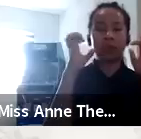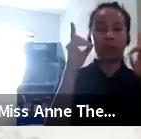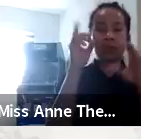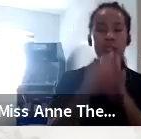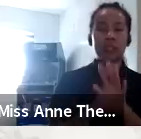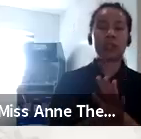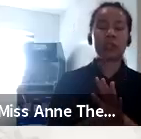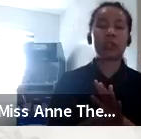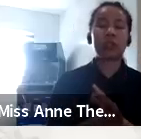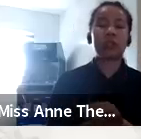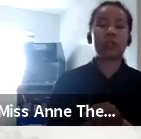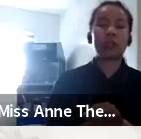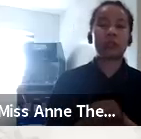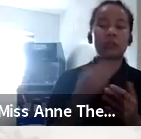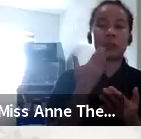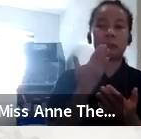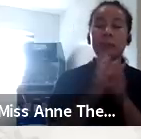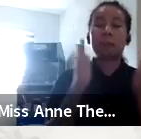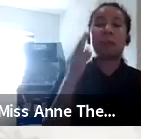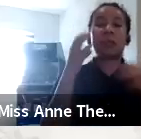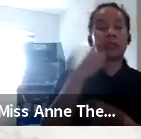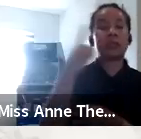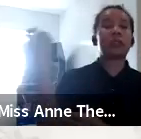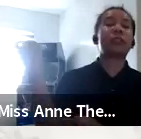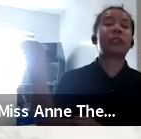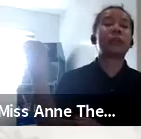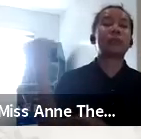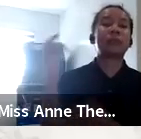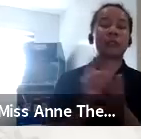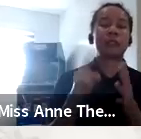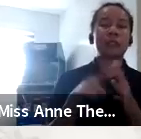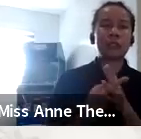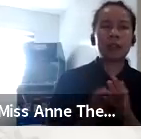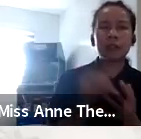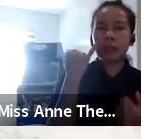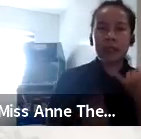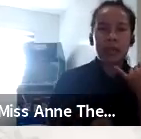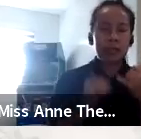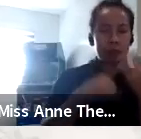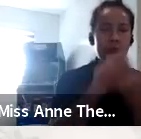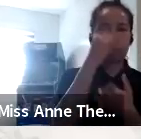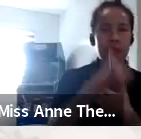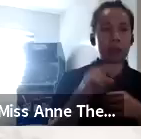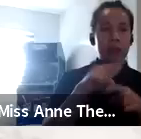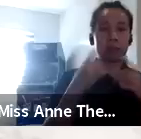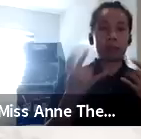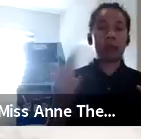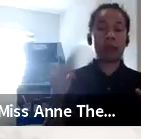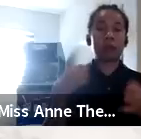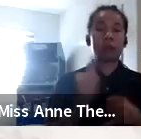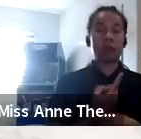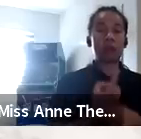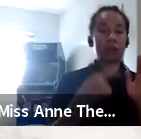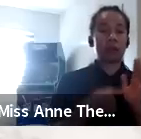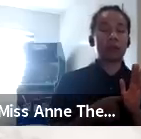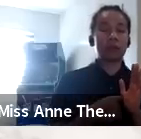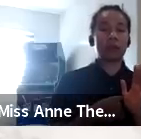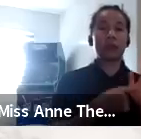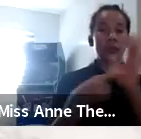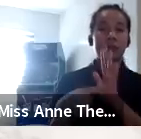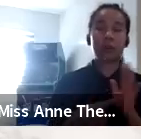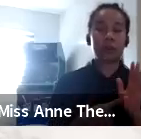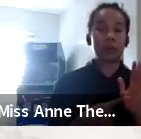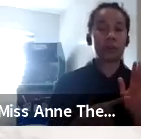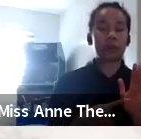that started just uh, last week of July, and now we are airing. And Kuya Paulo